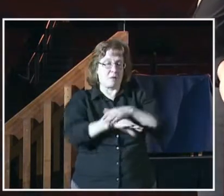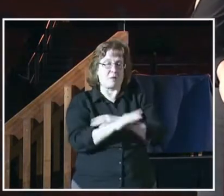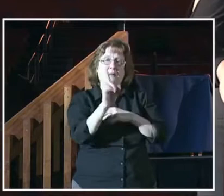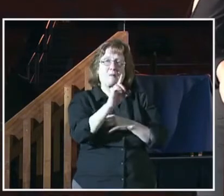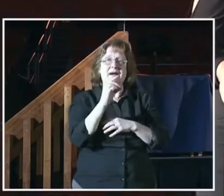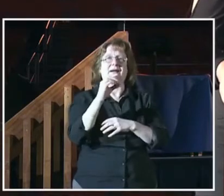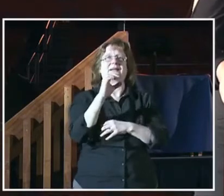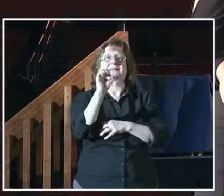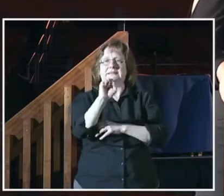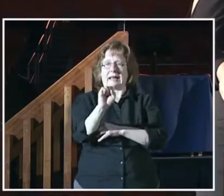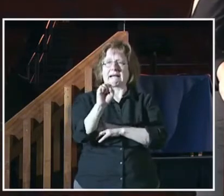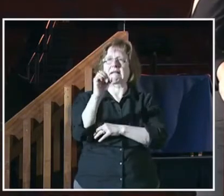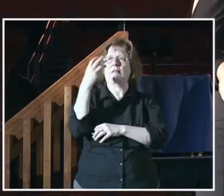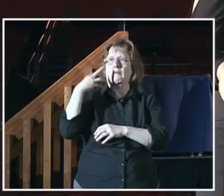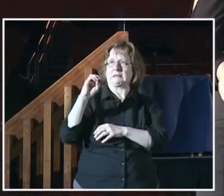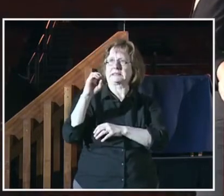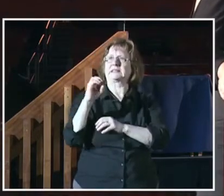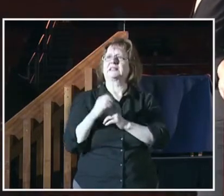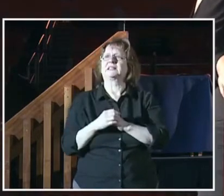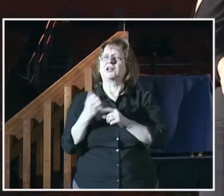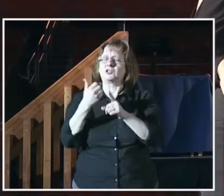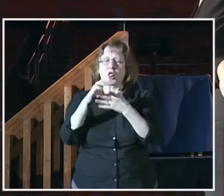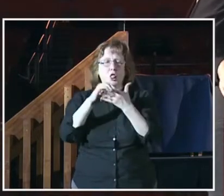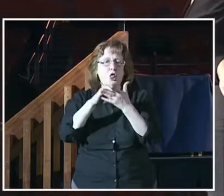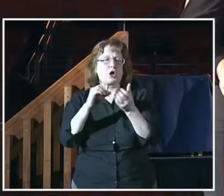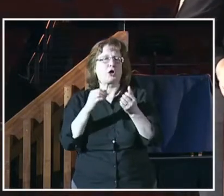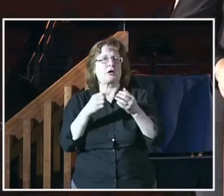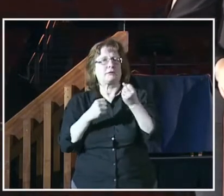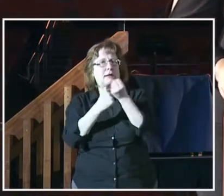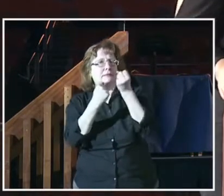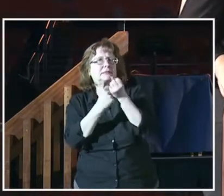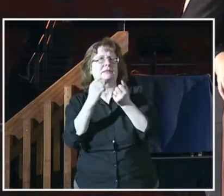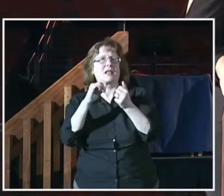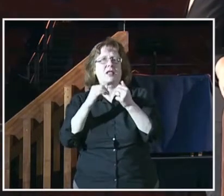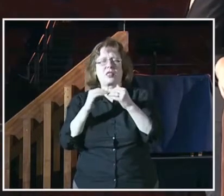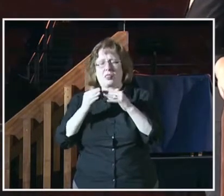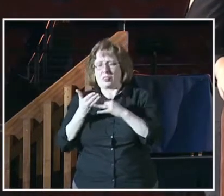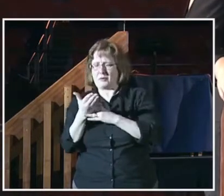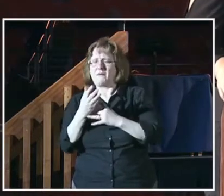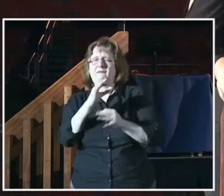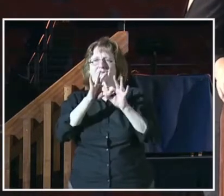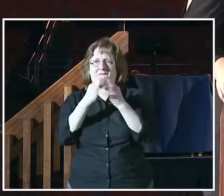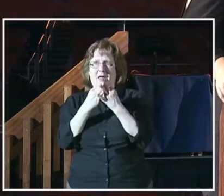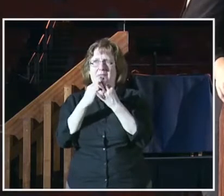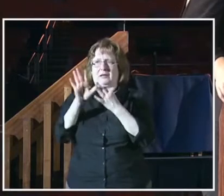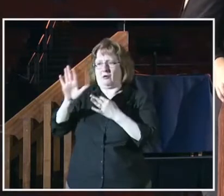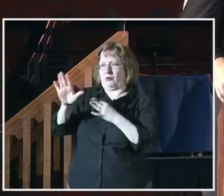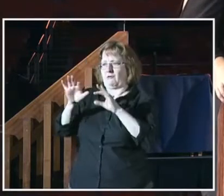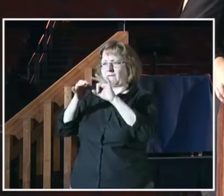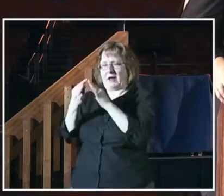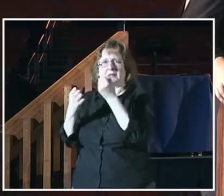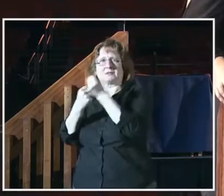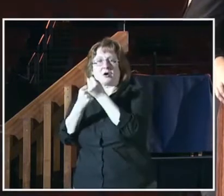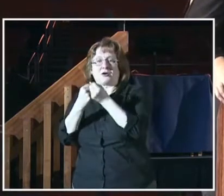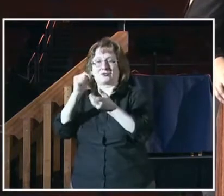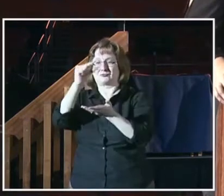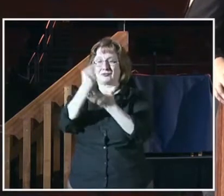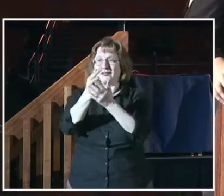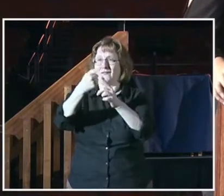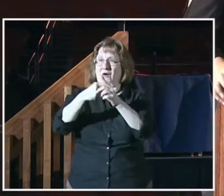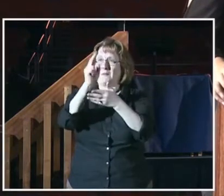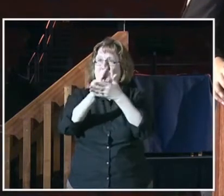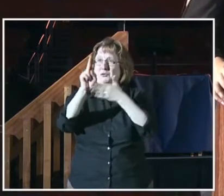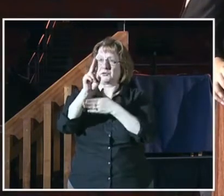Seattle, Washington, Ryan learned the importance of advocacy through her family's political and community activism. She's a proud graduate of the University